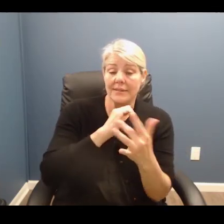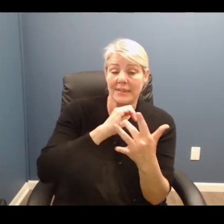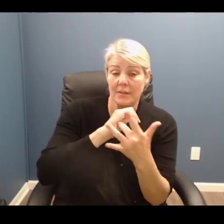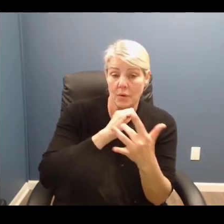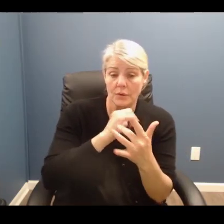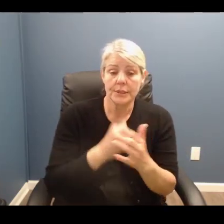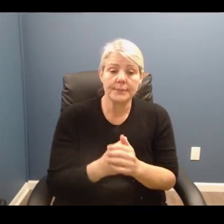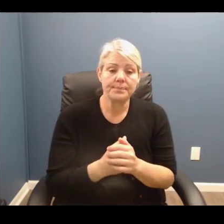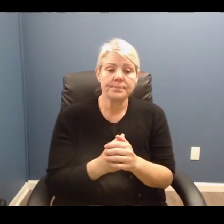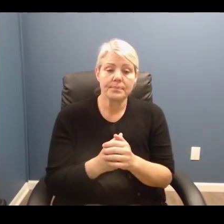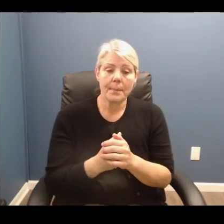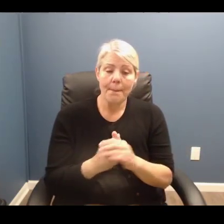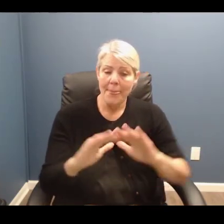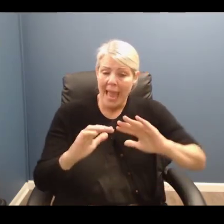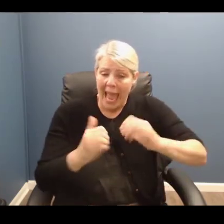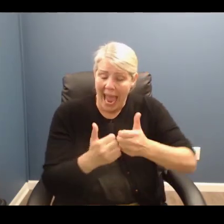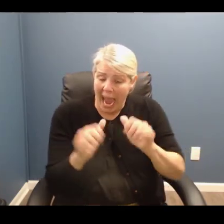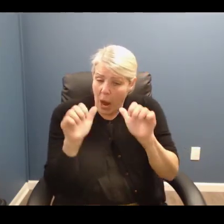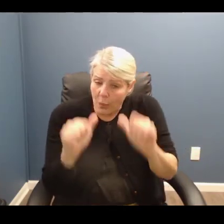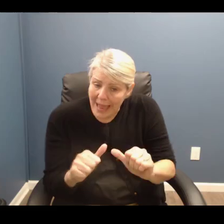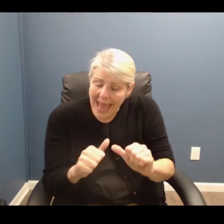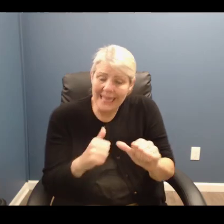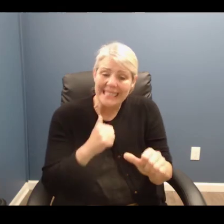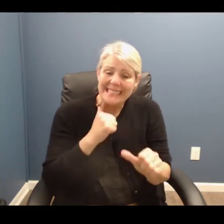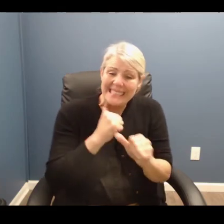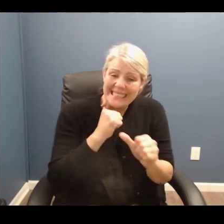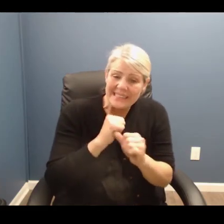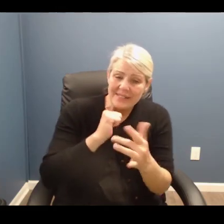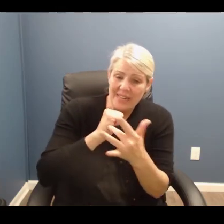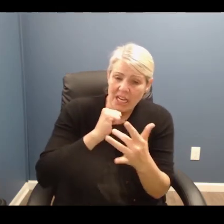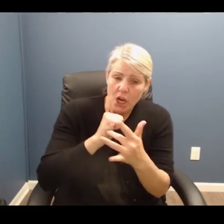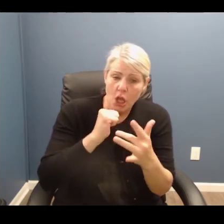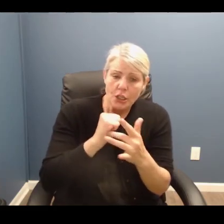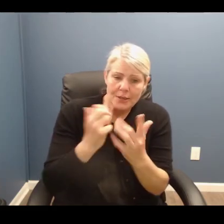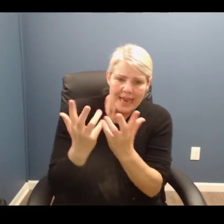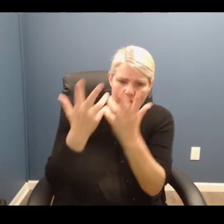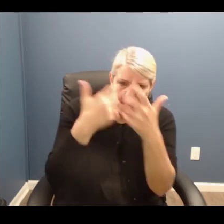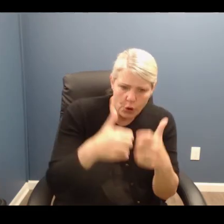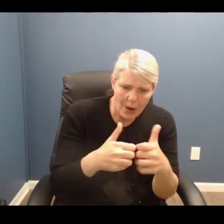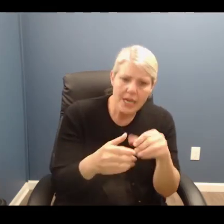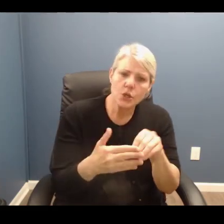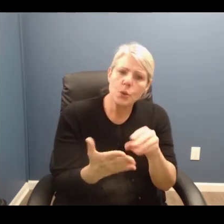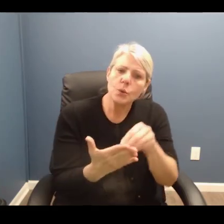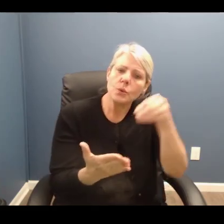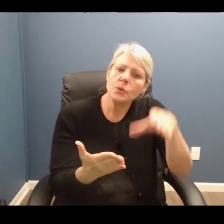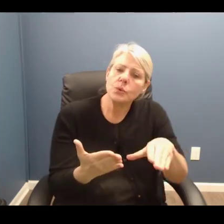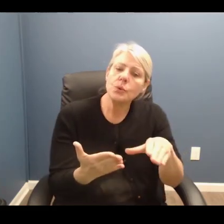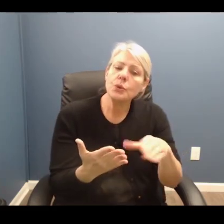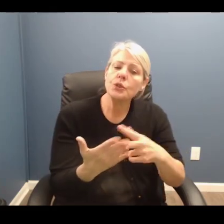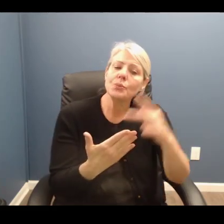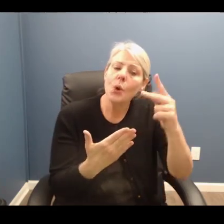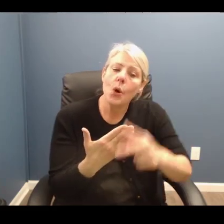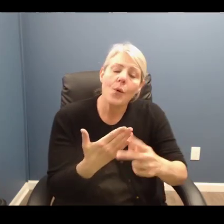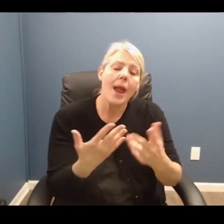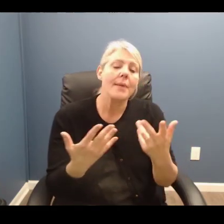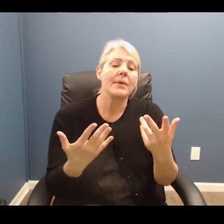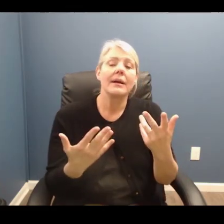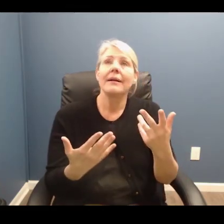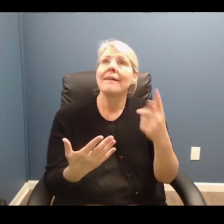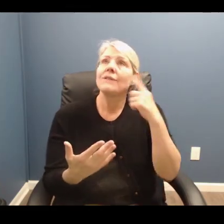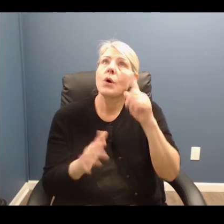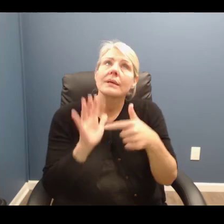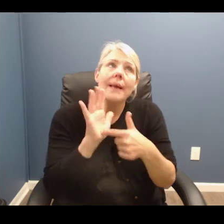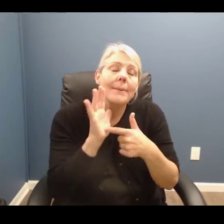accommodations. How can assistive technology be integrated into the student's program across such settings